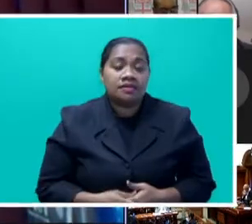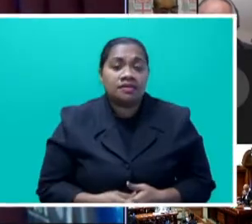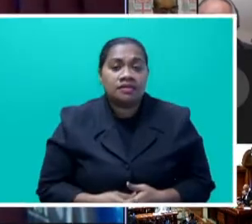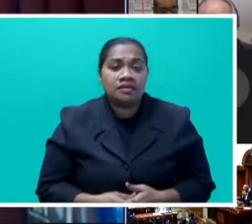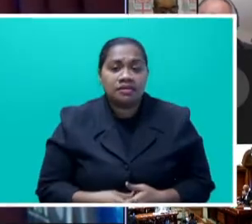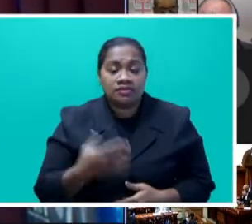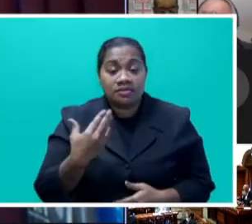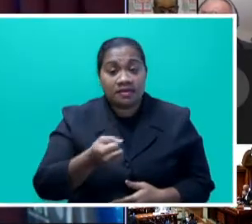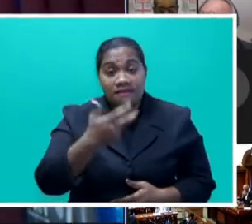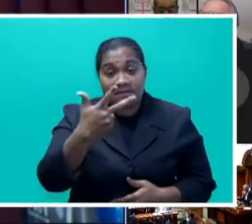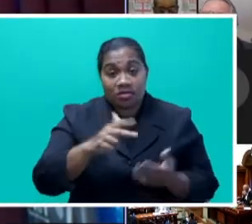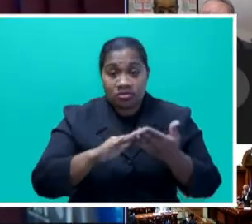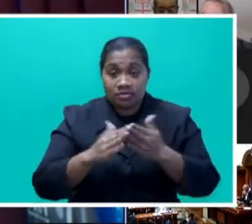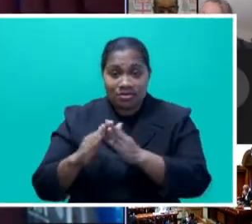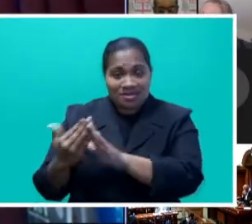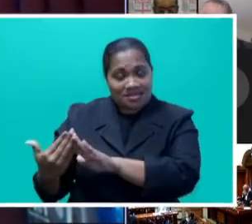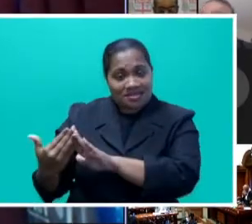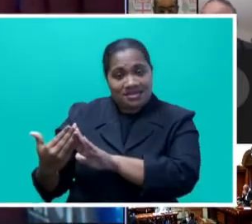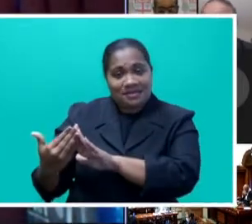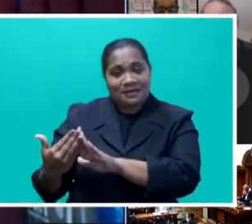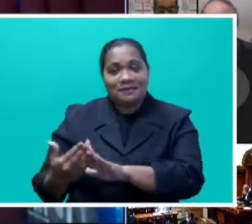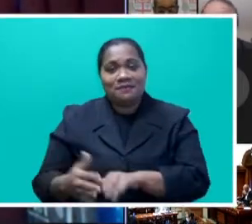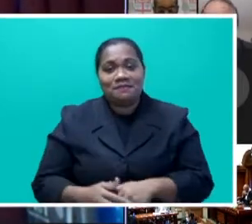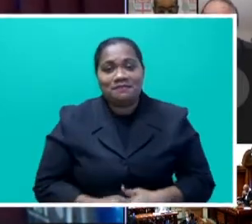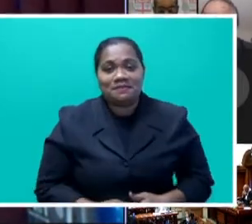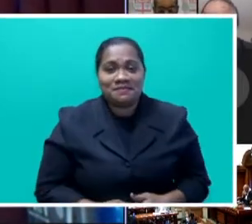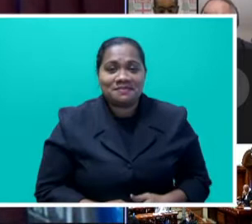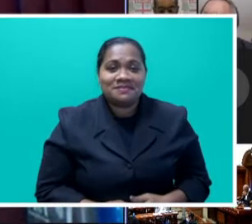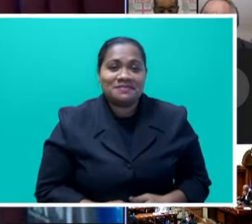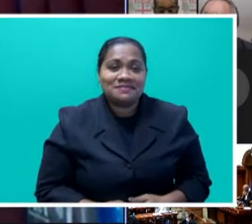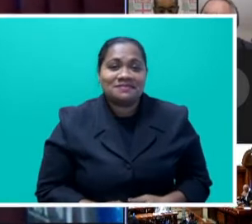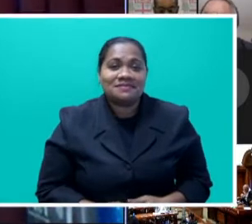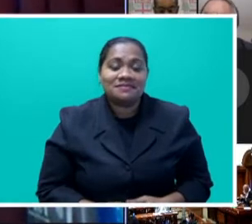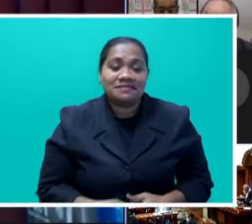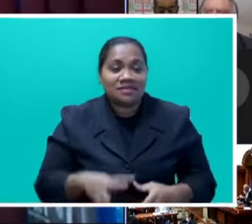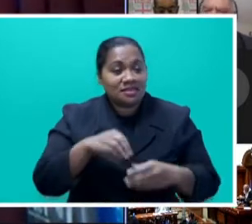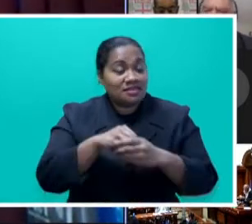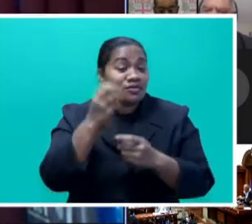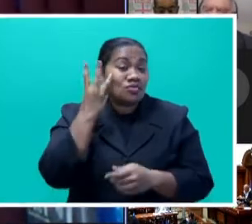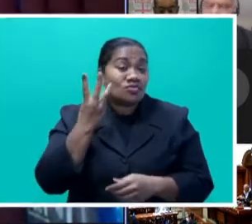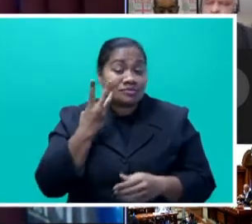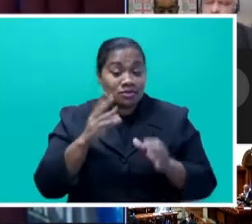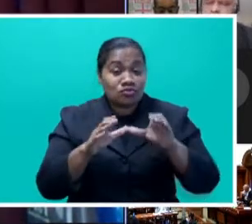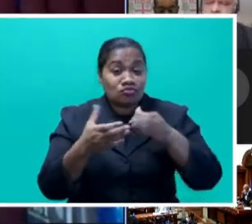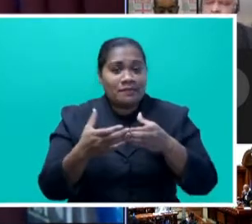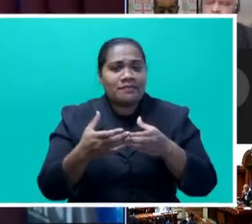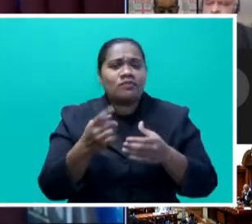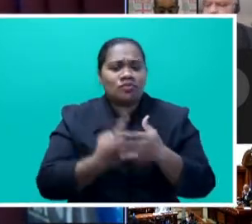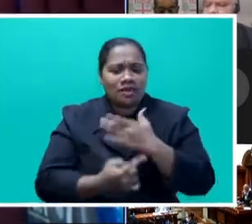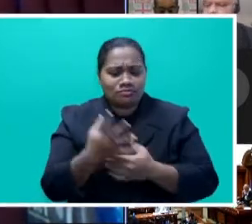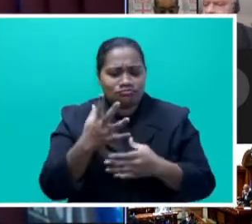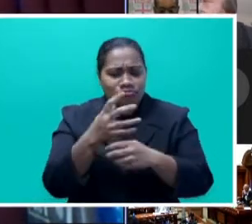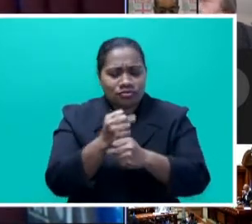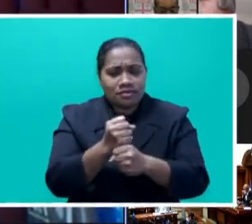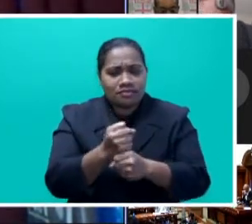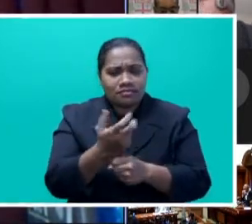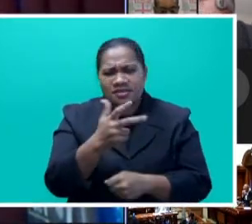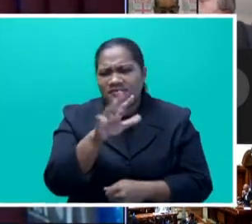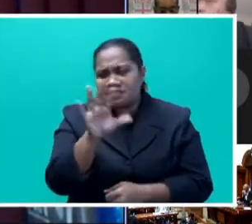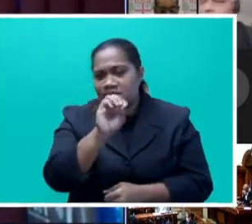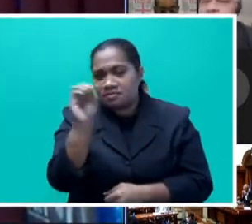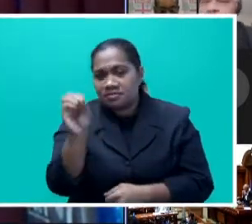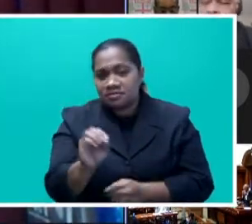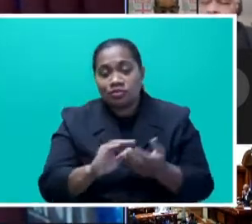8 communities, inclusive of women's group, make up of 35% of the community